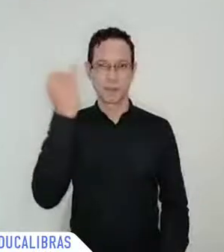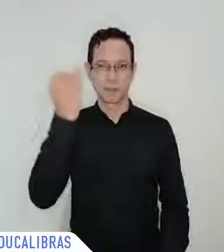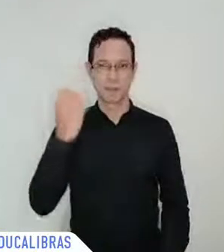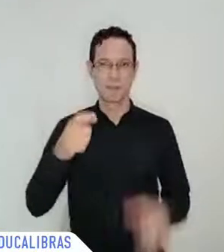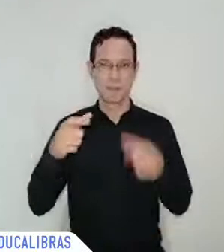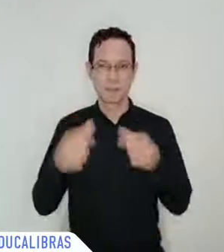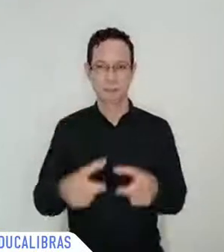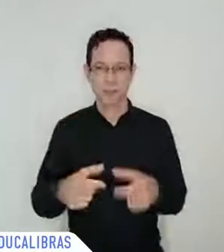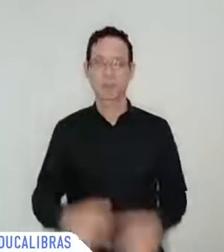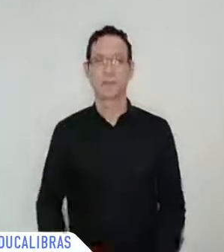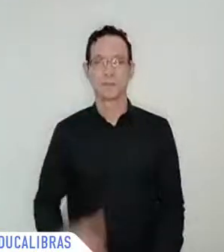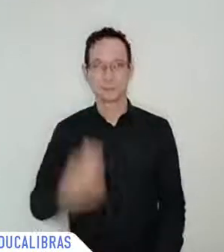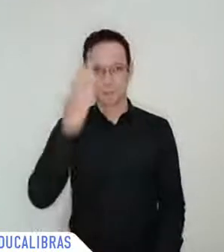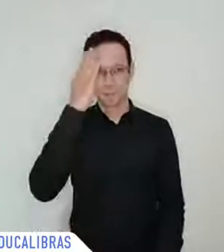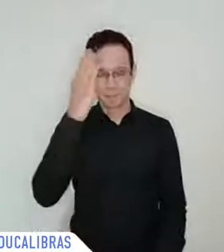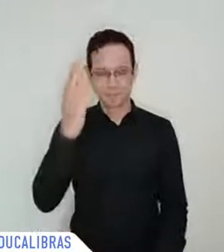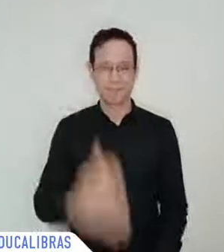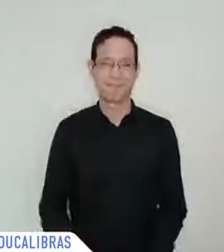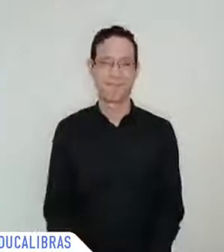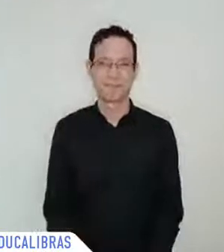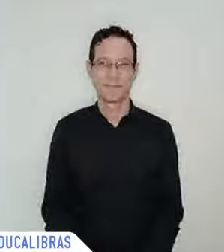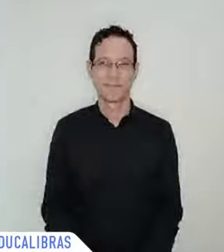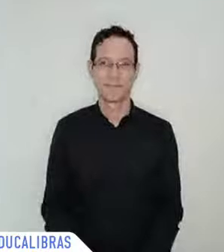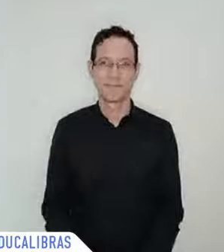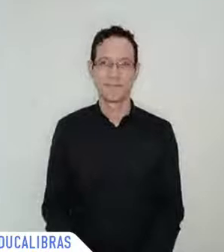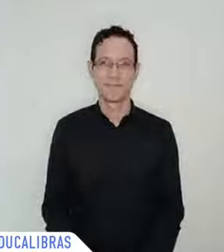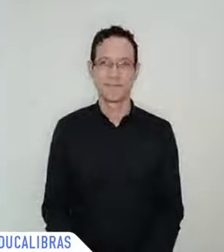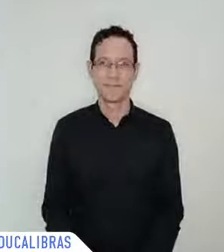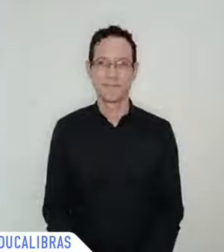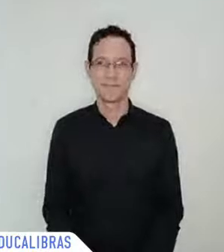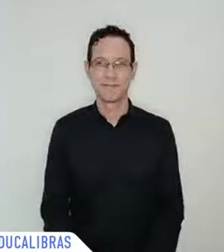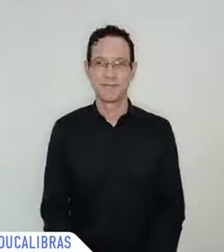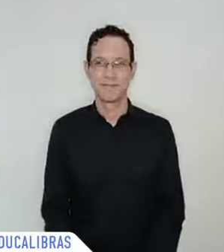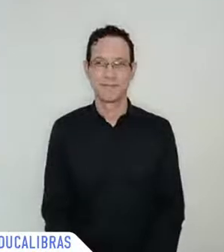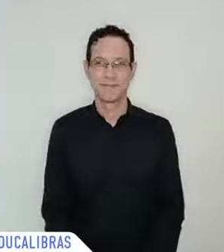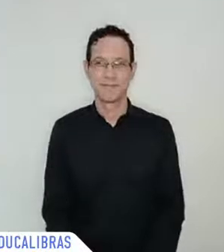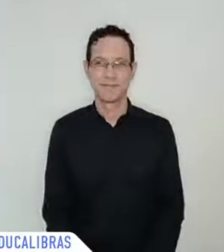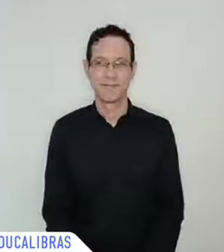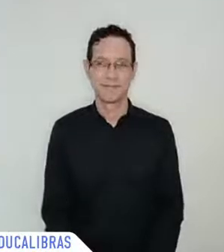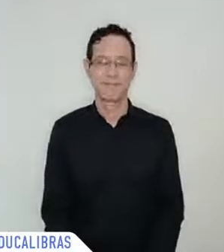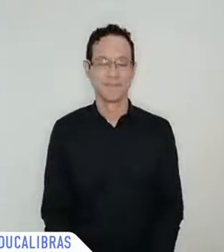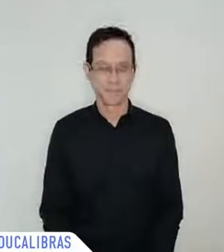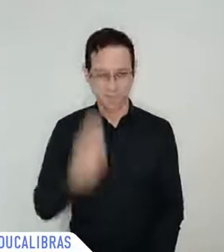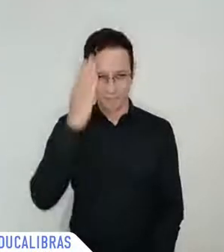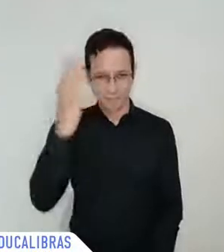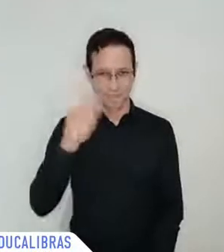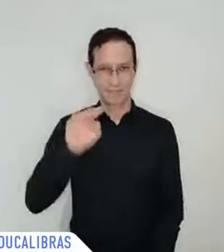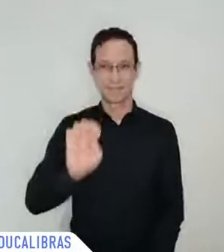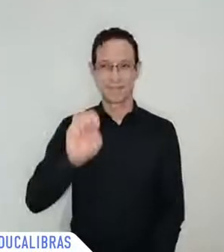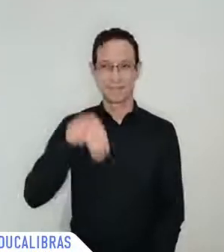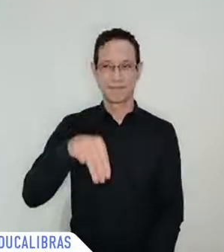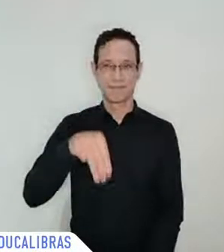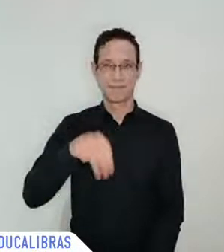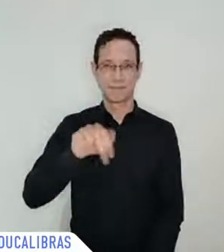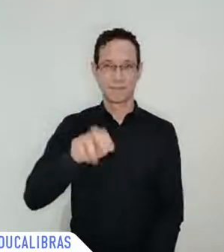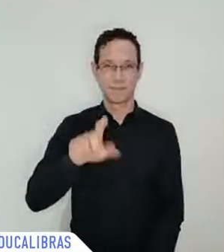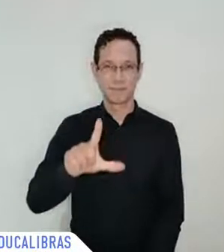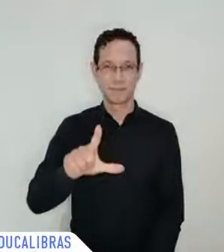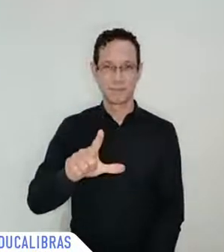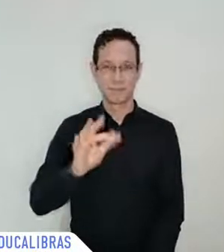the organizations to bring that has brought us such a very an interesting and important